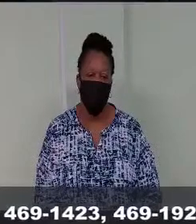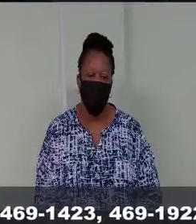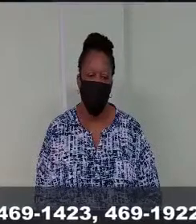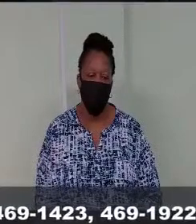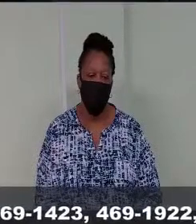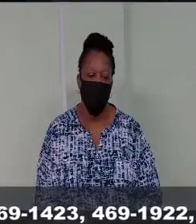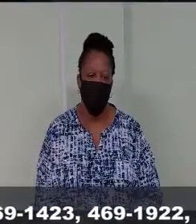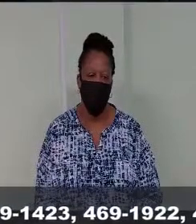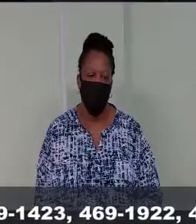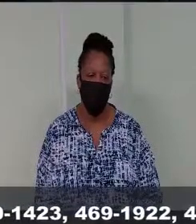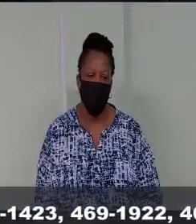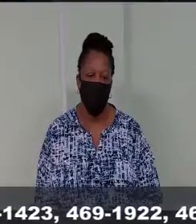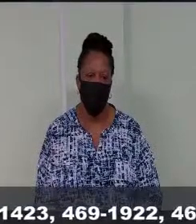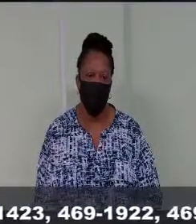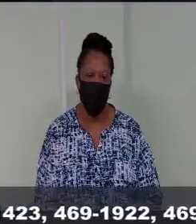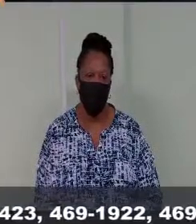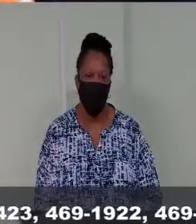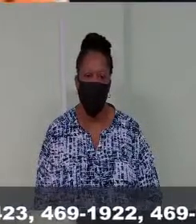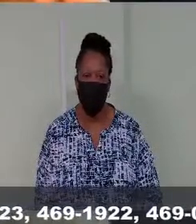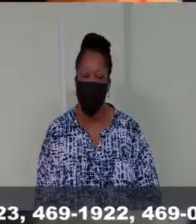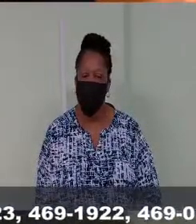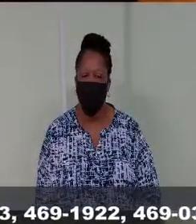presentation.